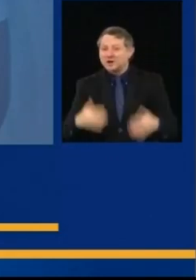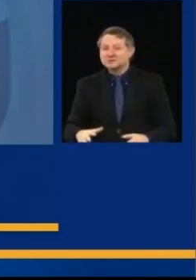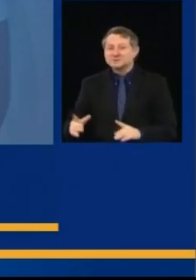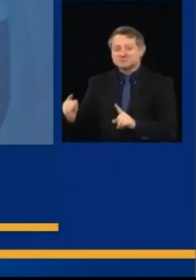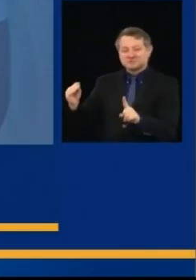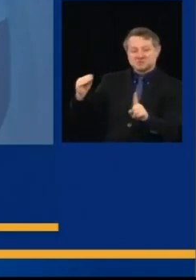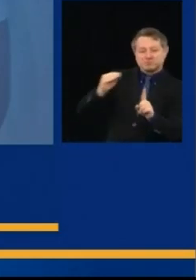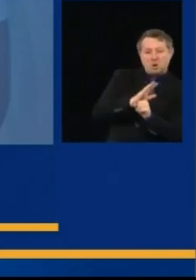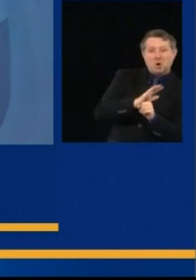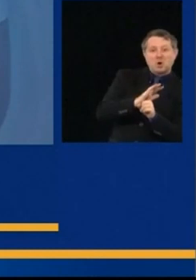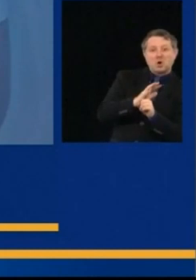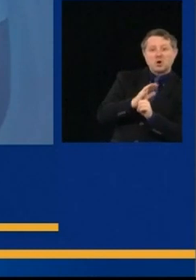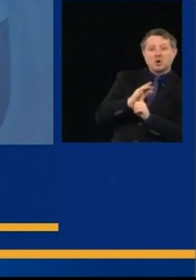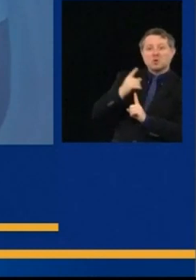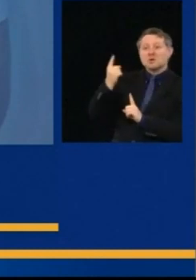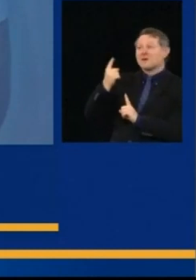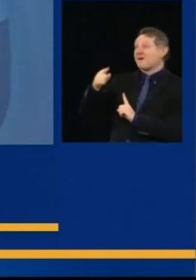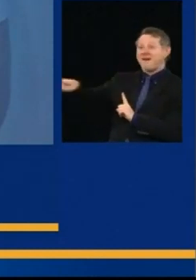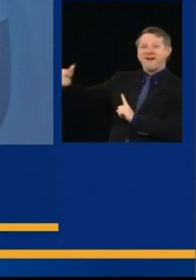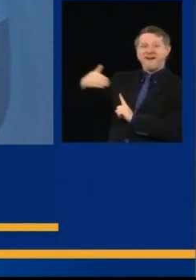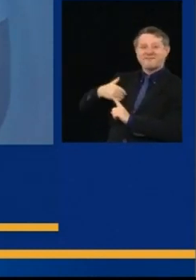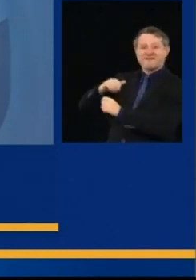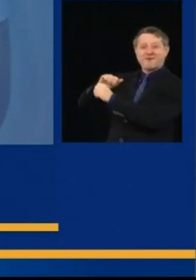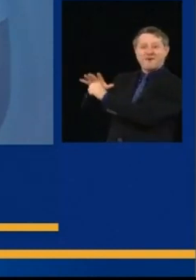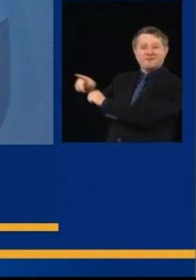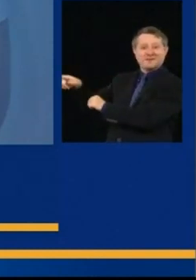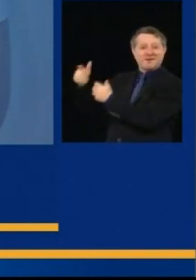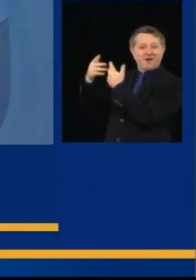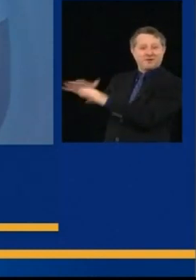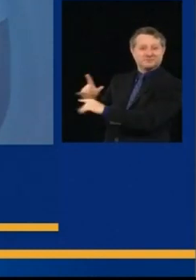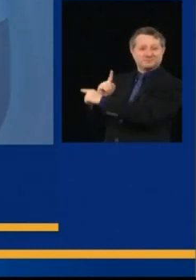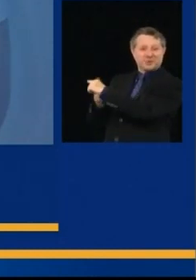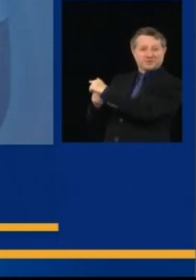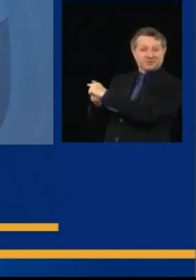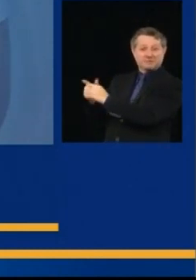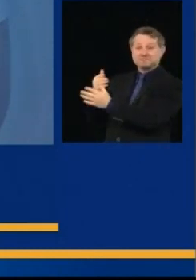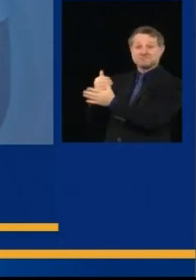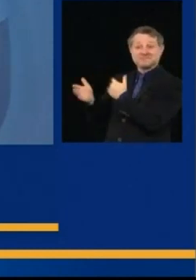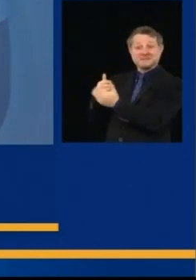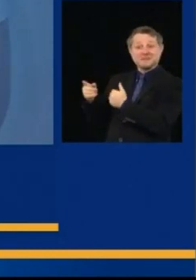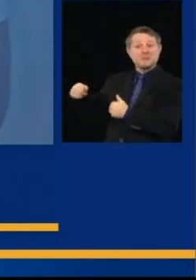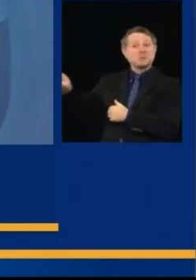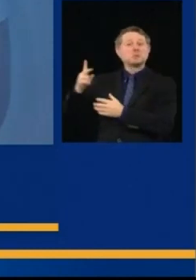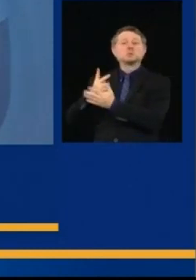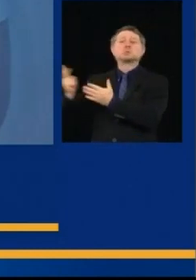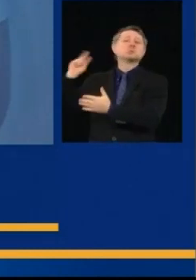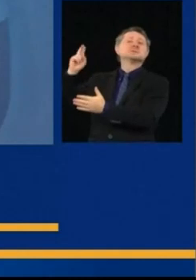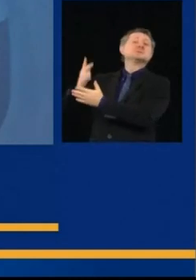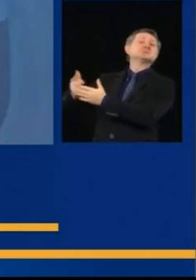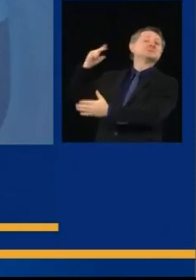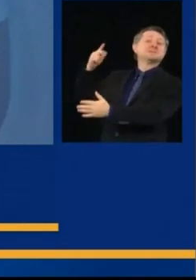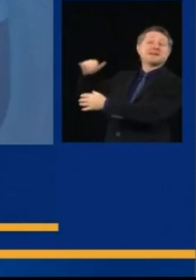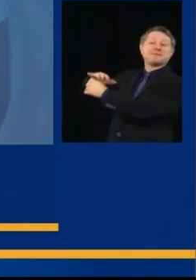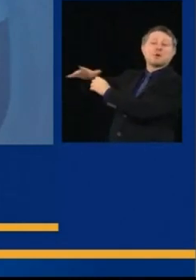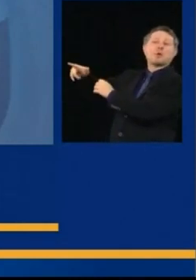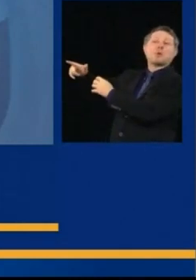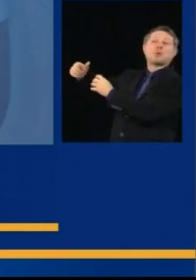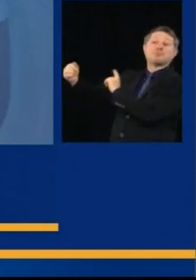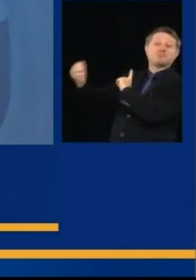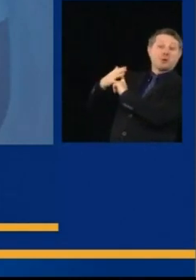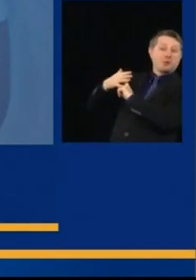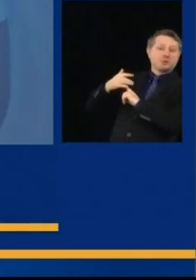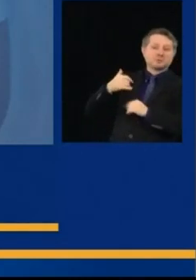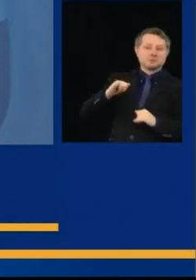to someone who had COVID, even if it was several weeks ago, that is a special